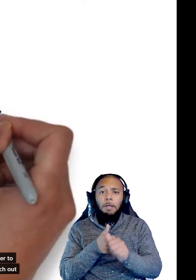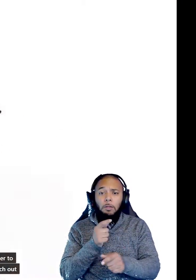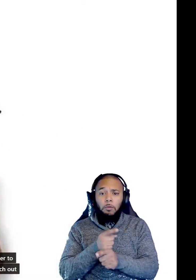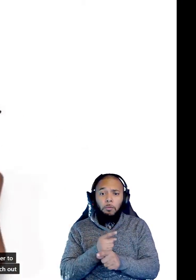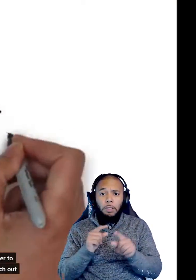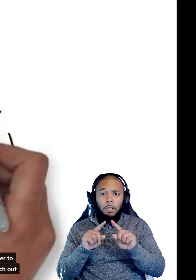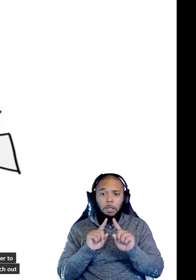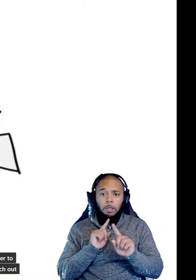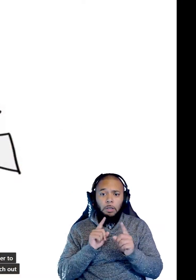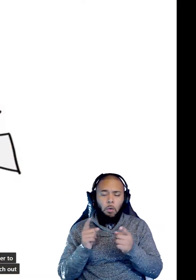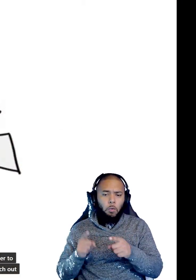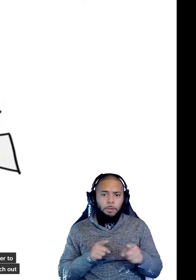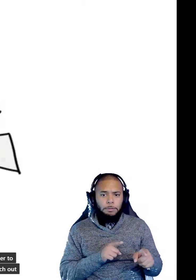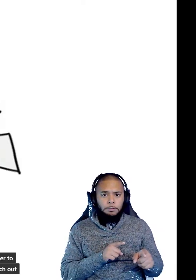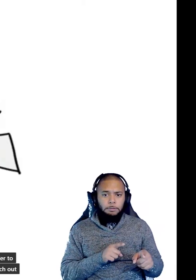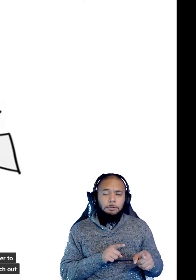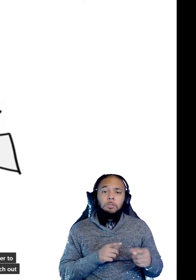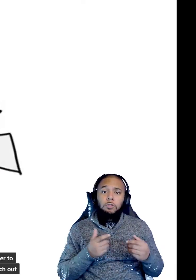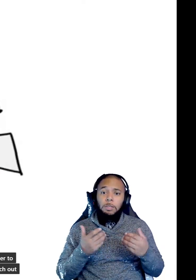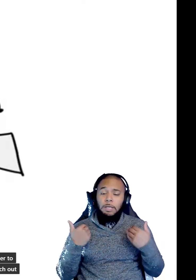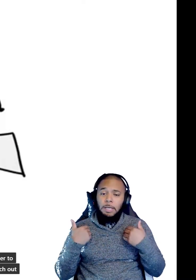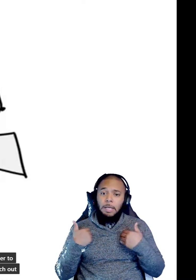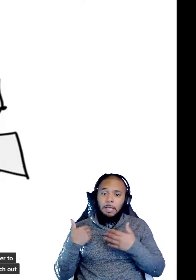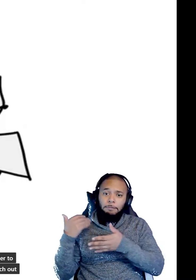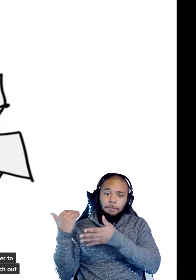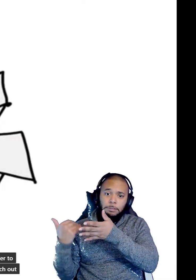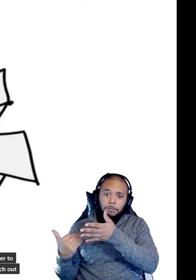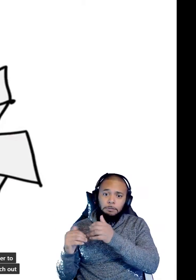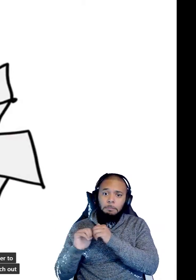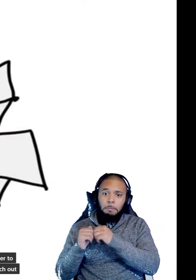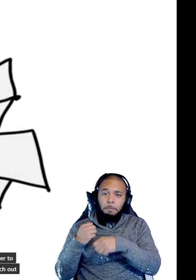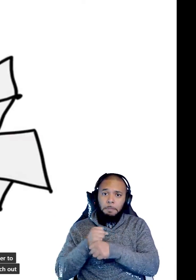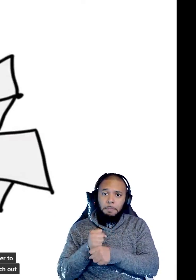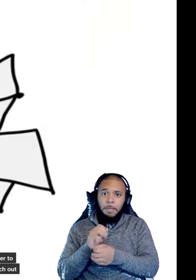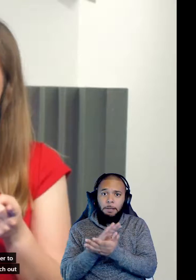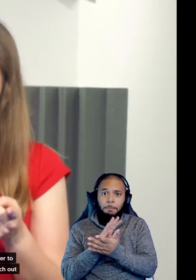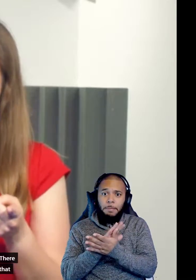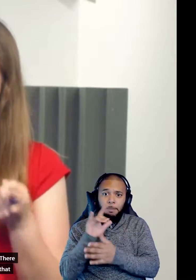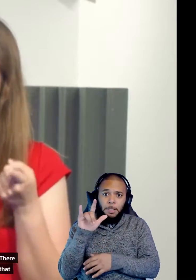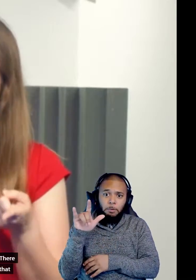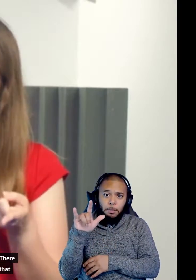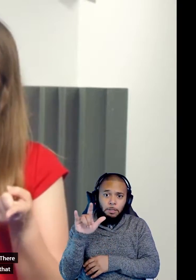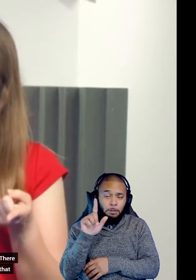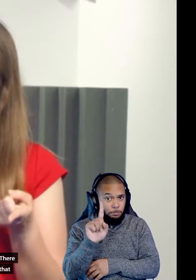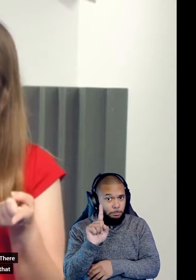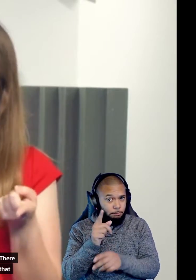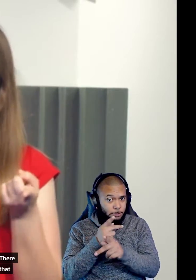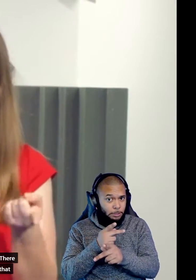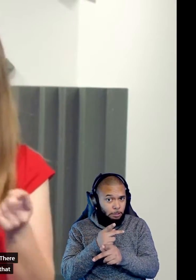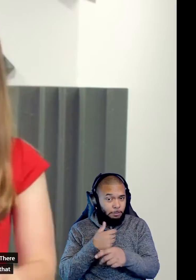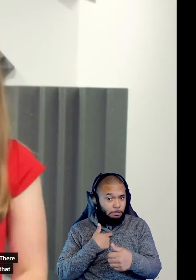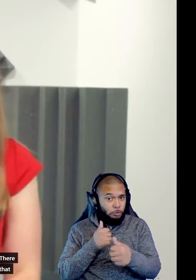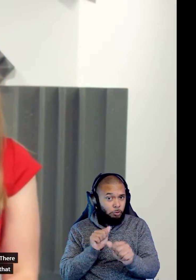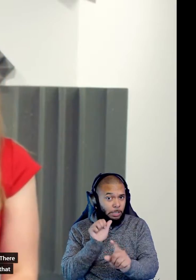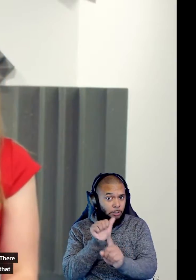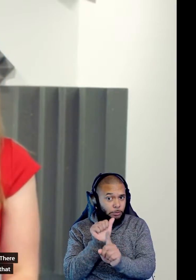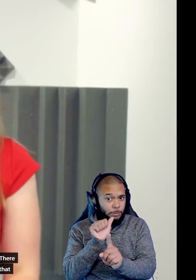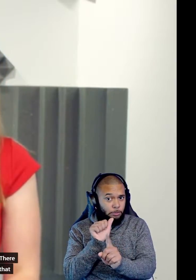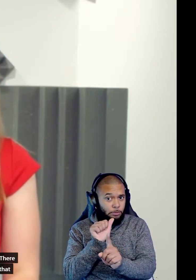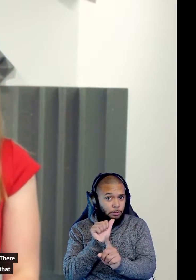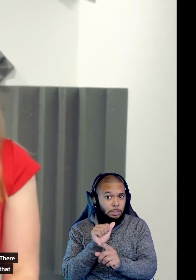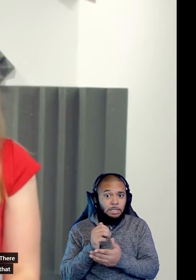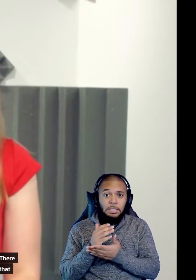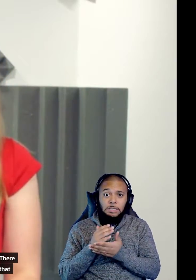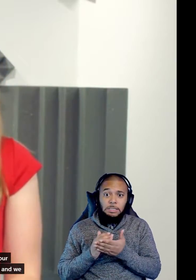order. So here I have a list of steps in order to make a paper airplane. Now watch out because I'm trying to trick you. There are a few of